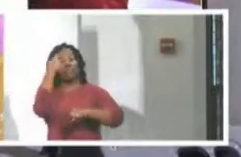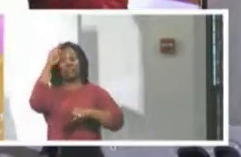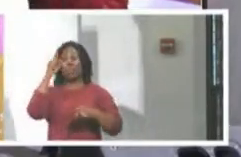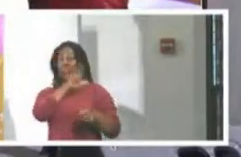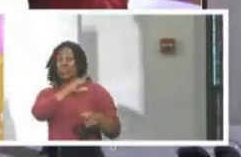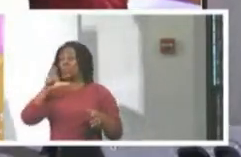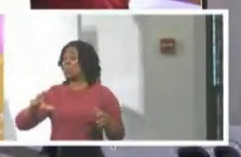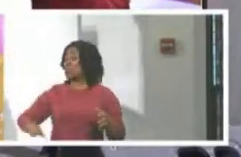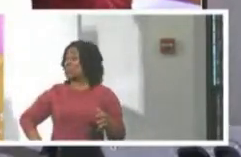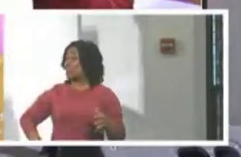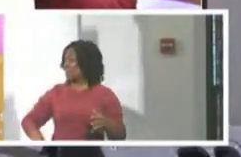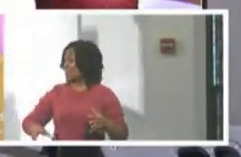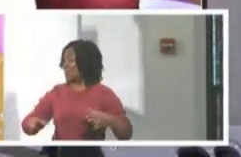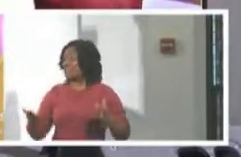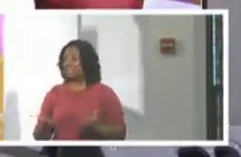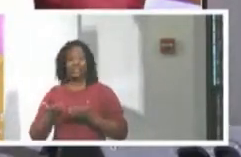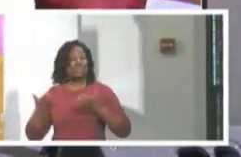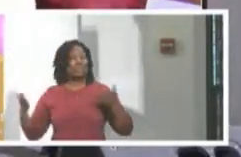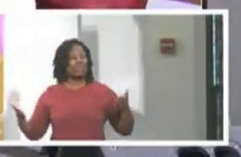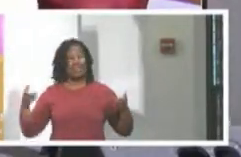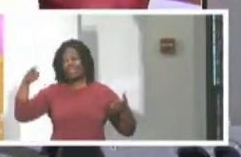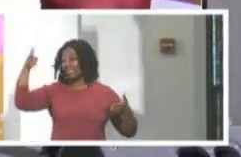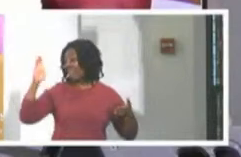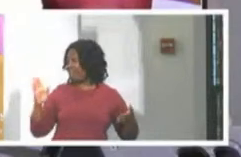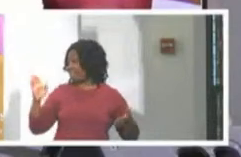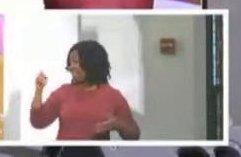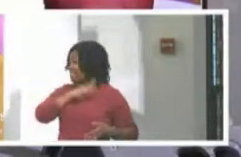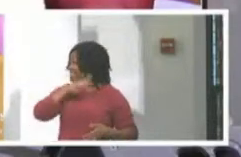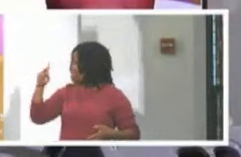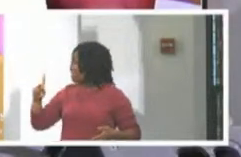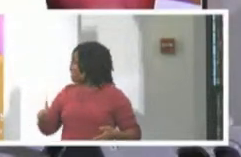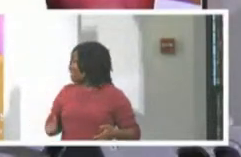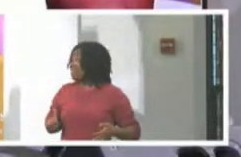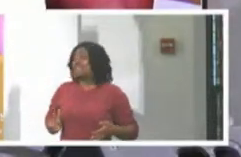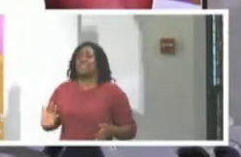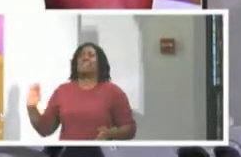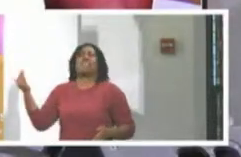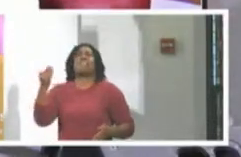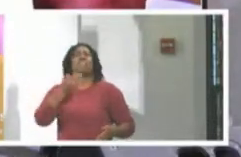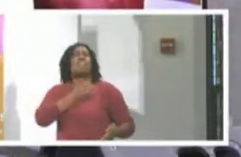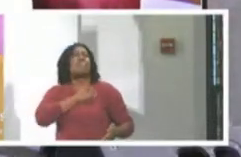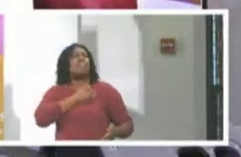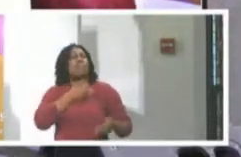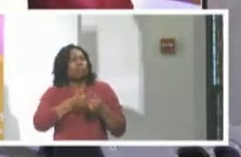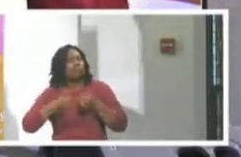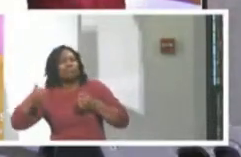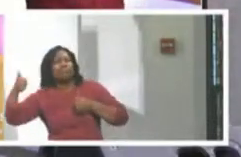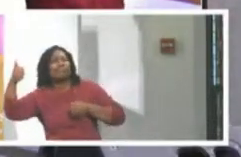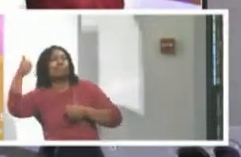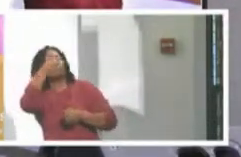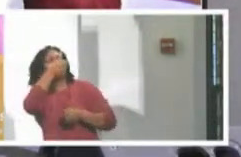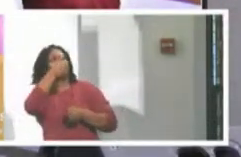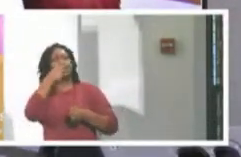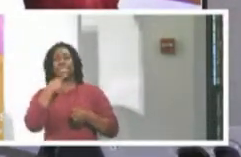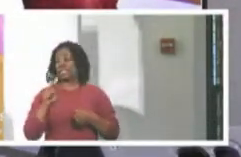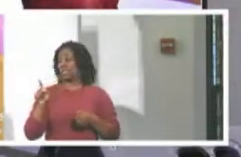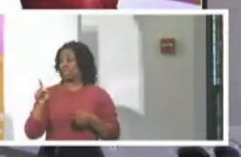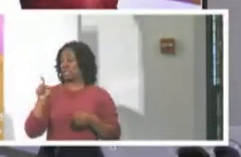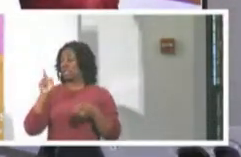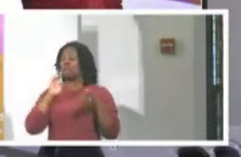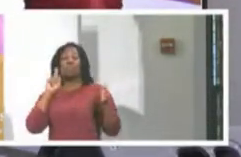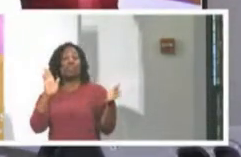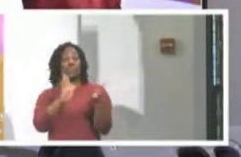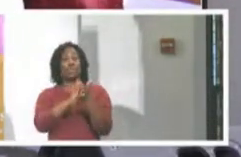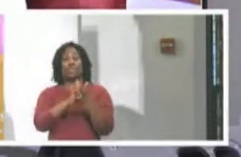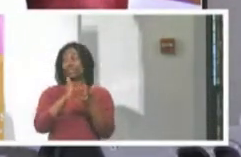Lord is the great God and the great King above all gods. In his hands are the deep places of the